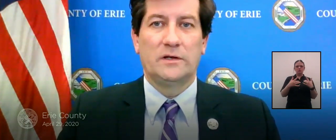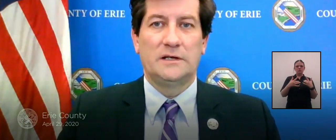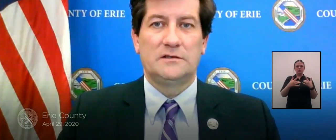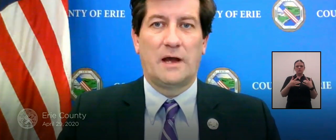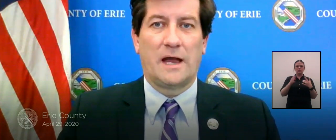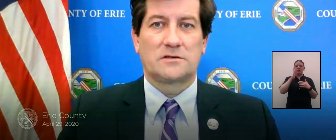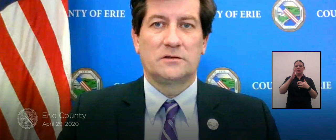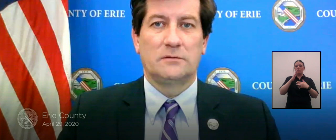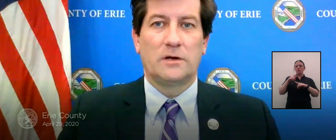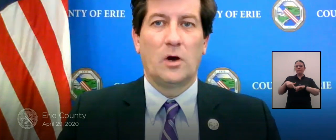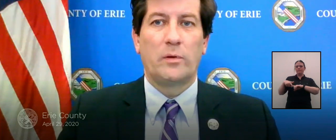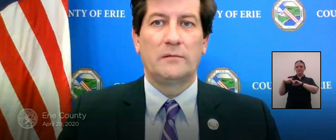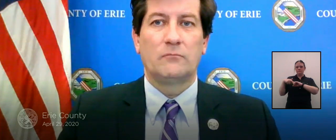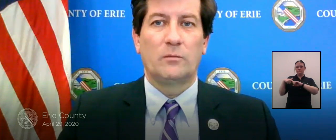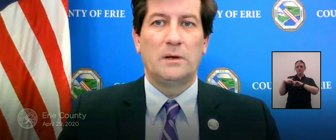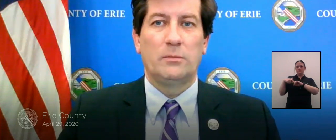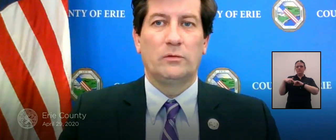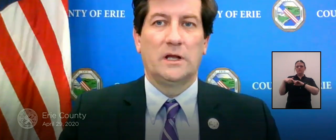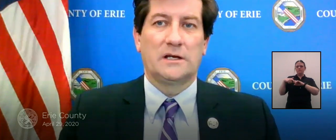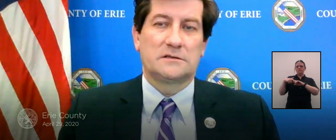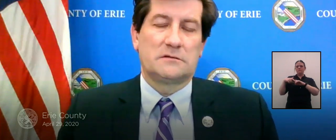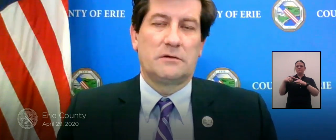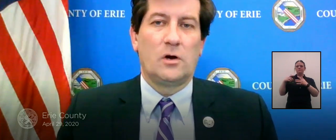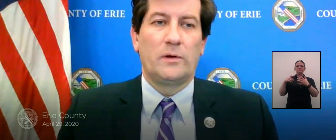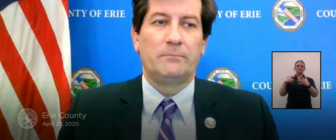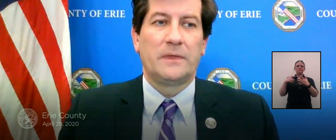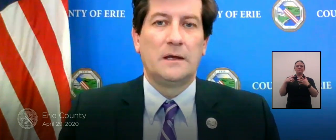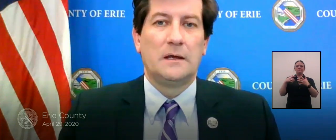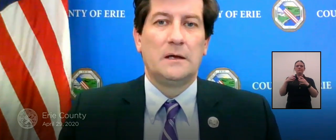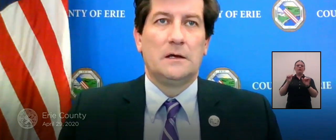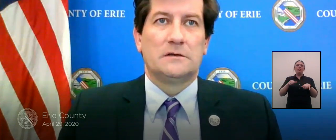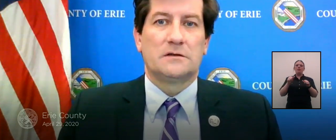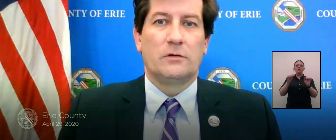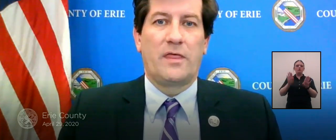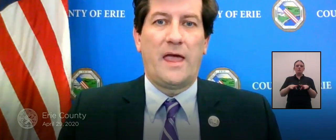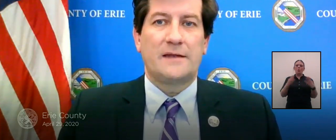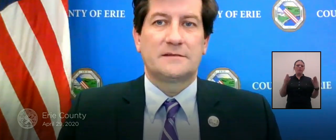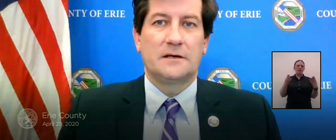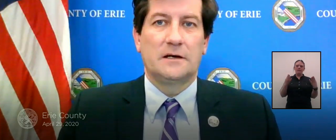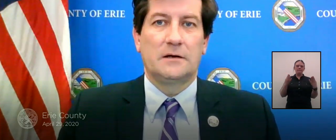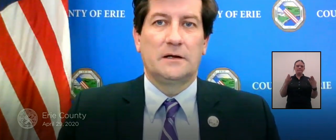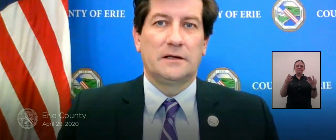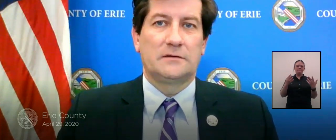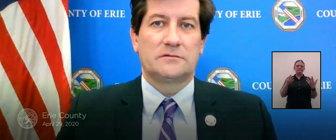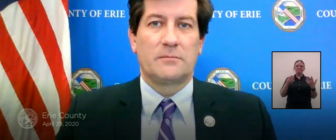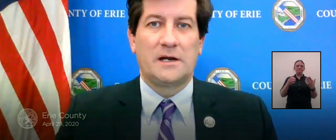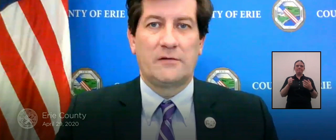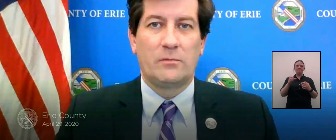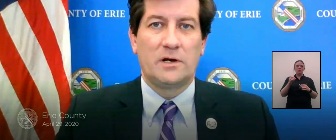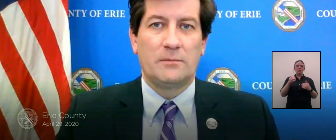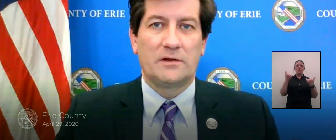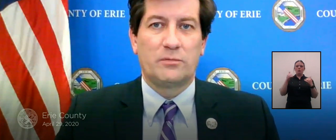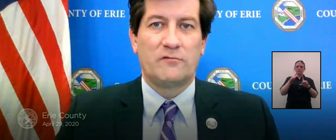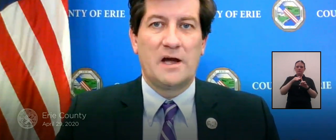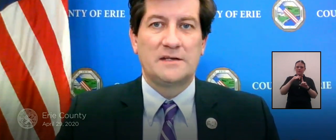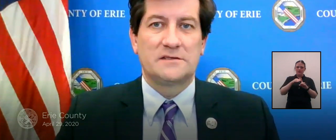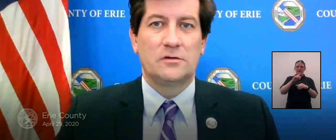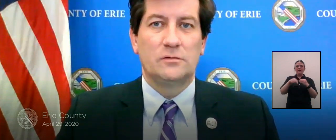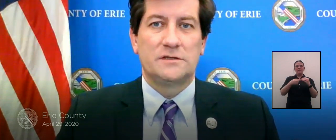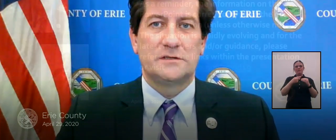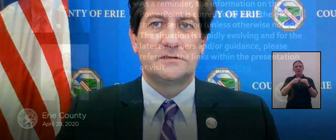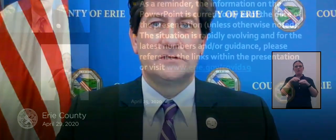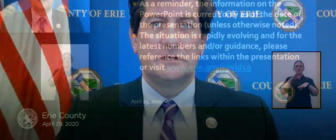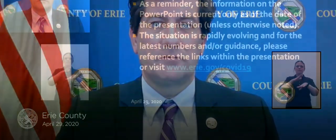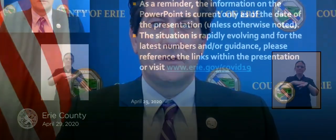our ability to actually reopen when people would like us to reopen. So with that, I'd like to just remind everybody about the